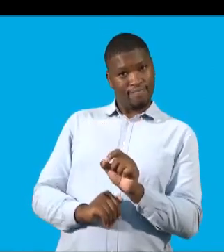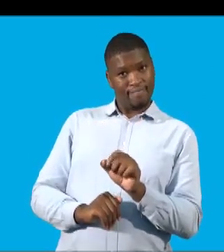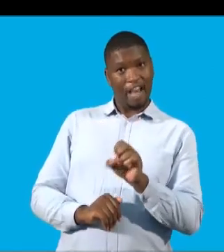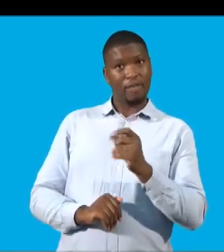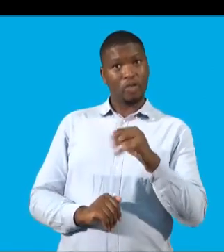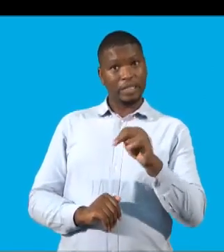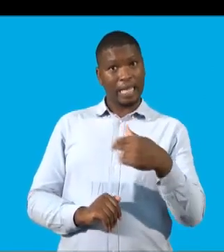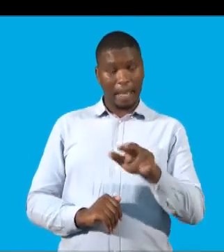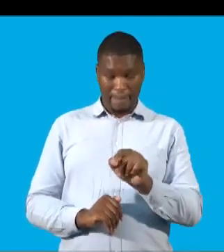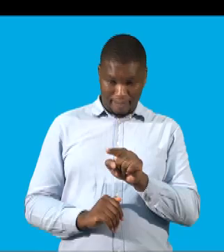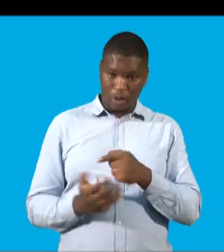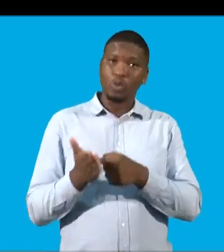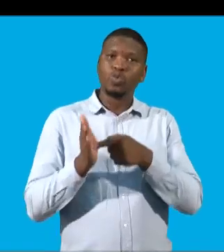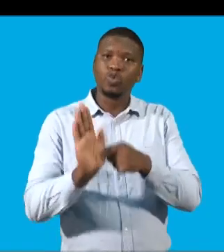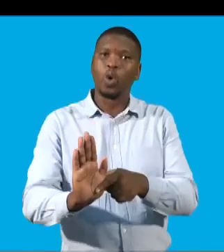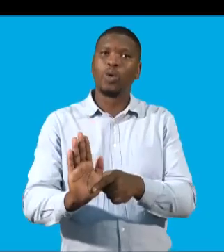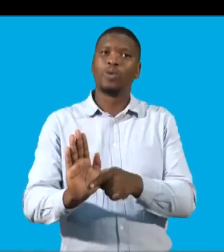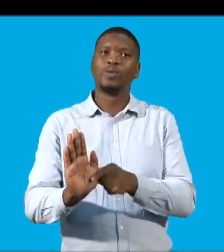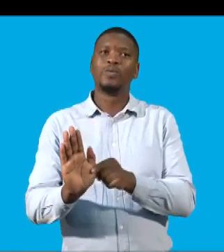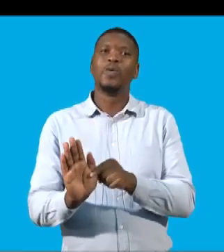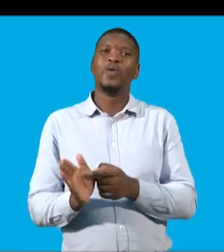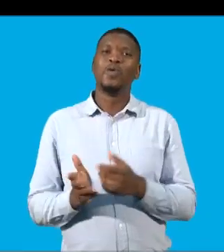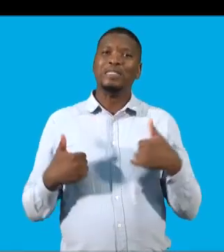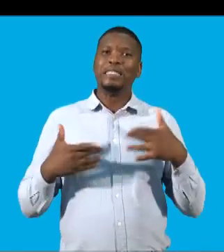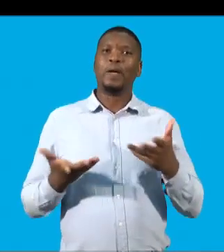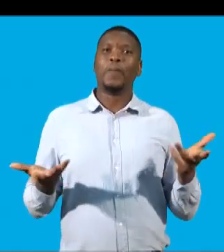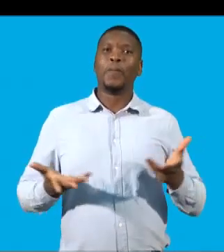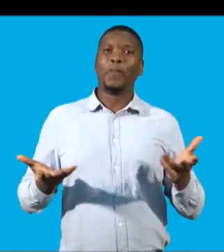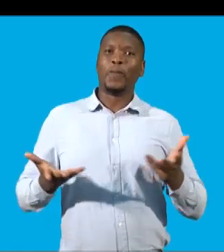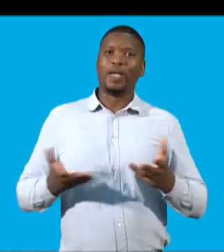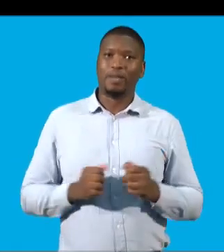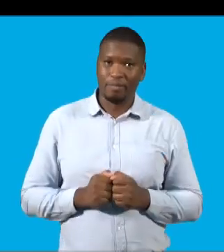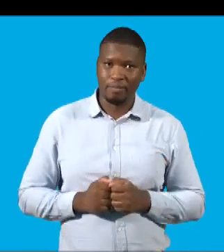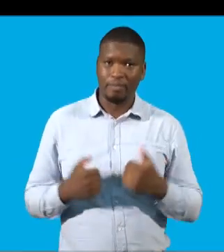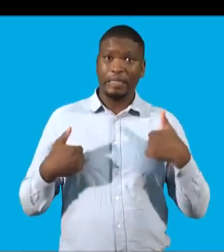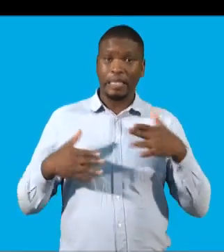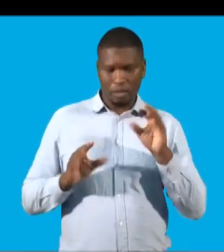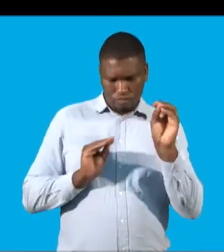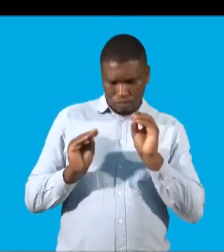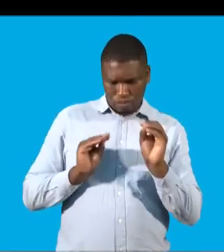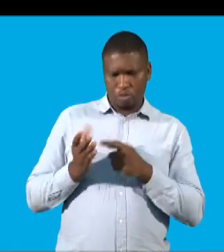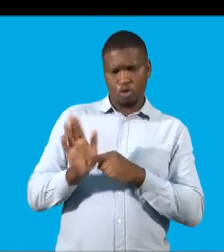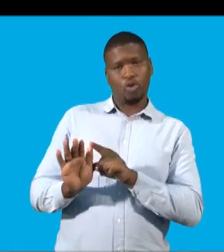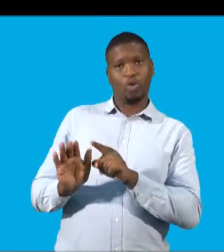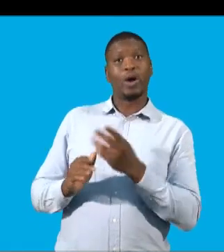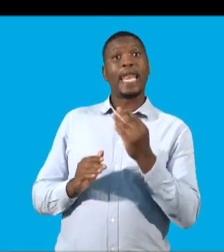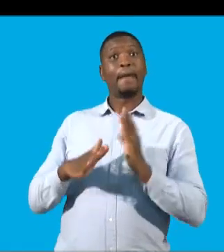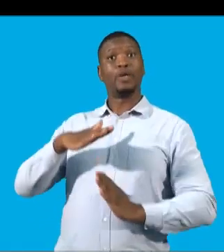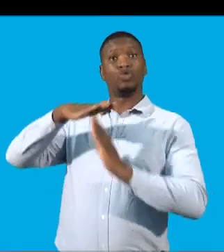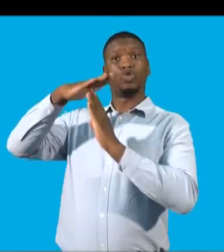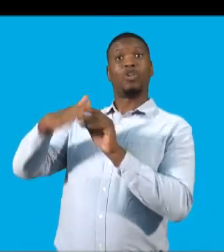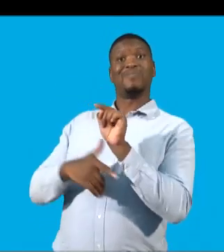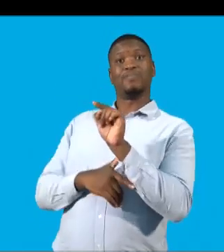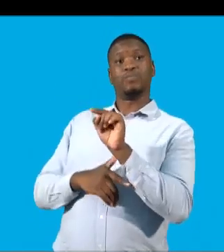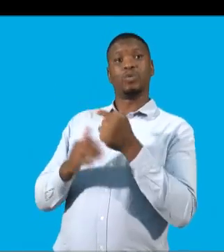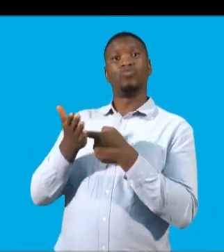the number at the bottom of the sigma notation indicates to us where to start when substituting. And then the number at the